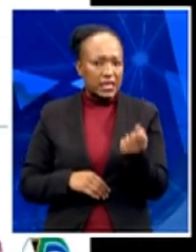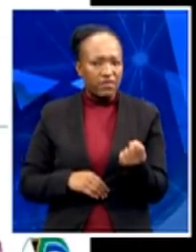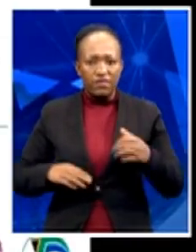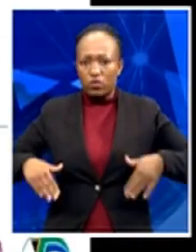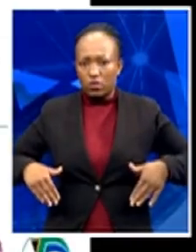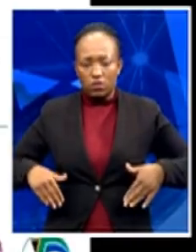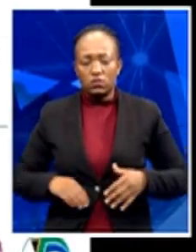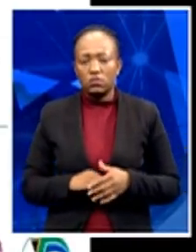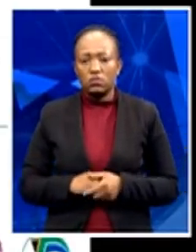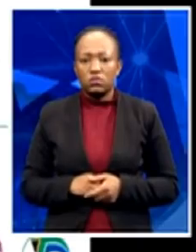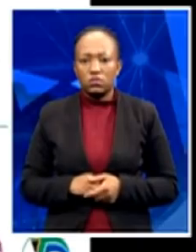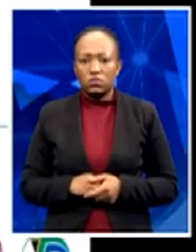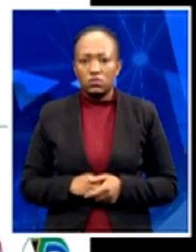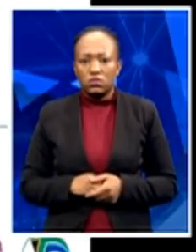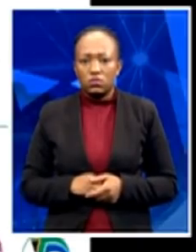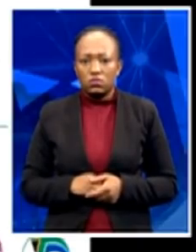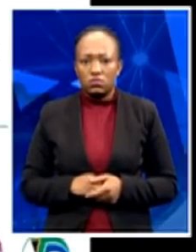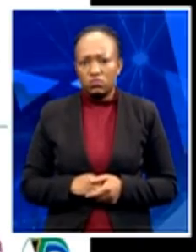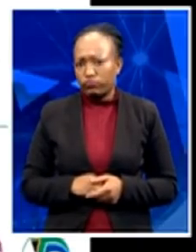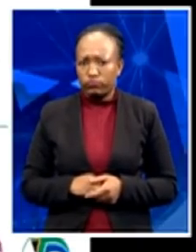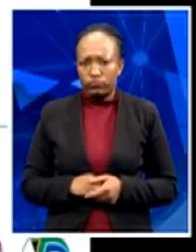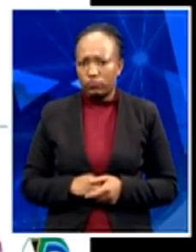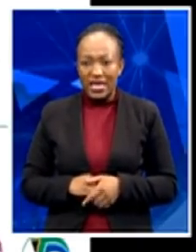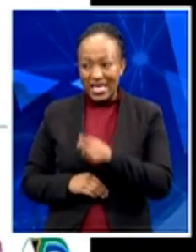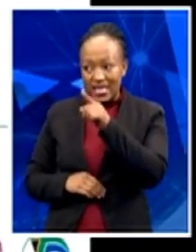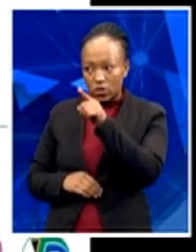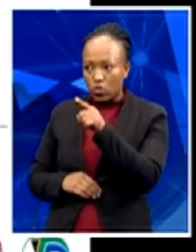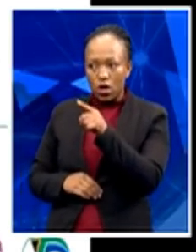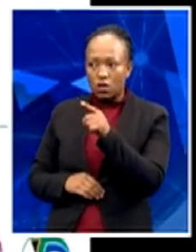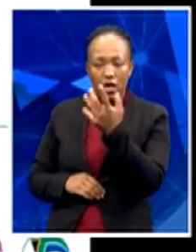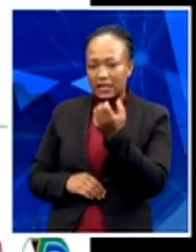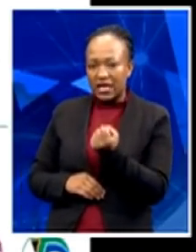No, Chair, not this one, no. So others, but we haven't received this one.